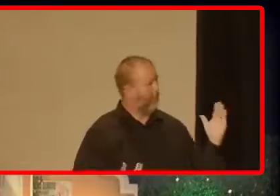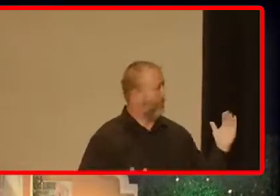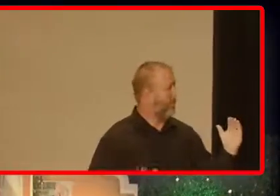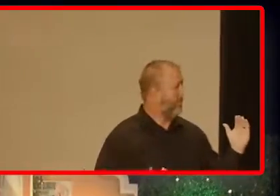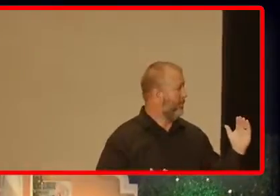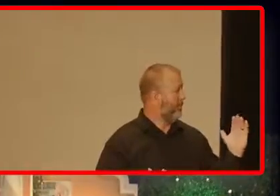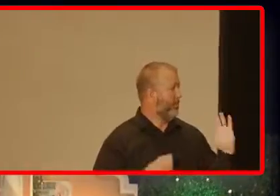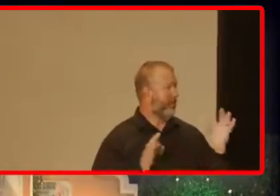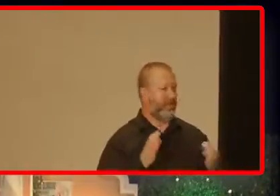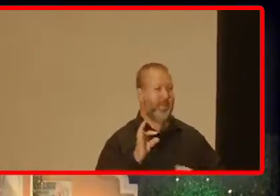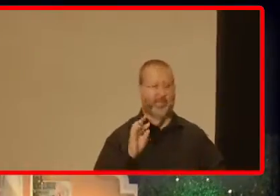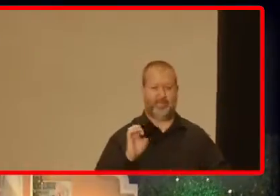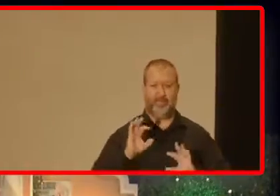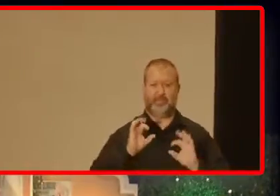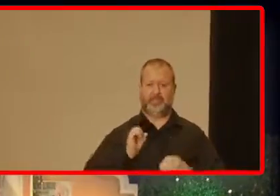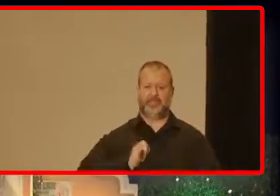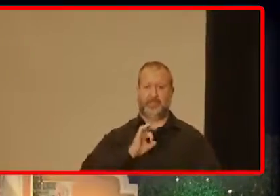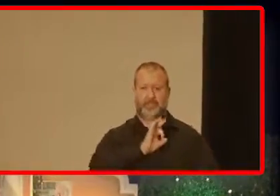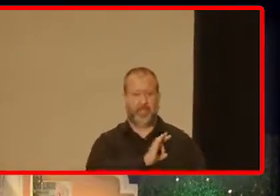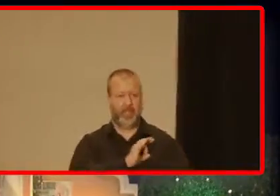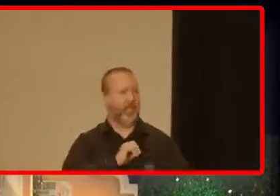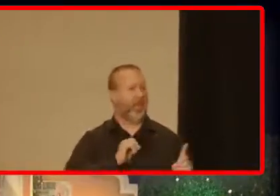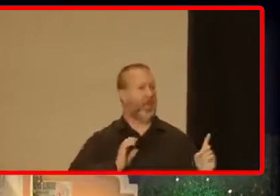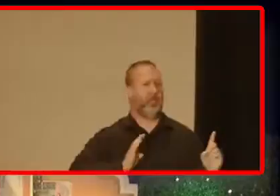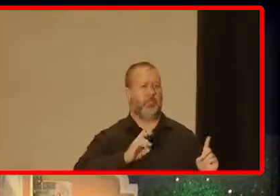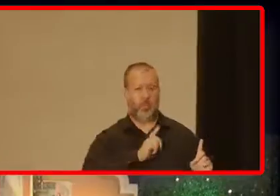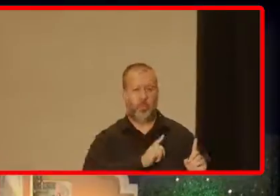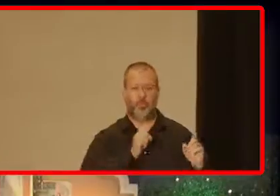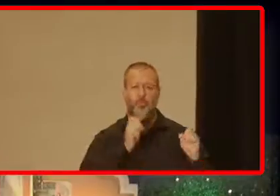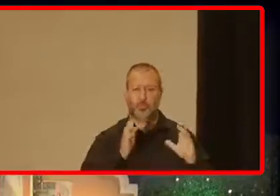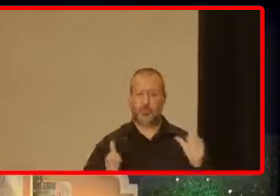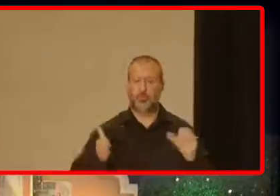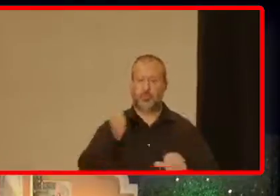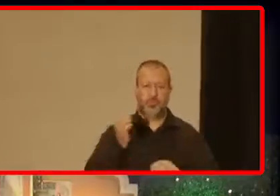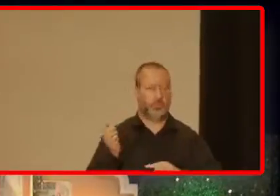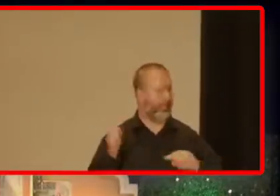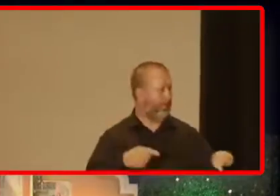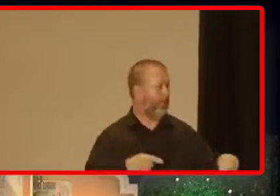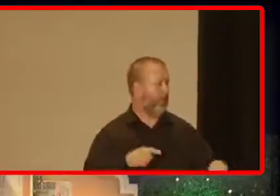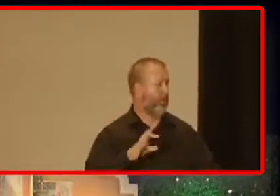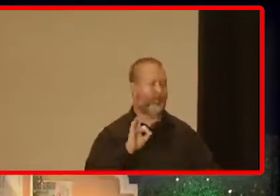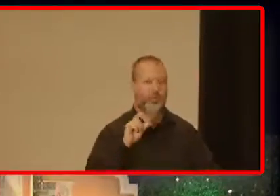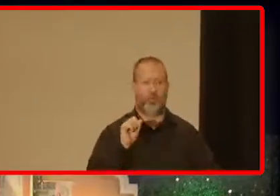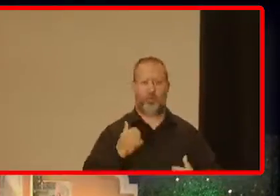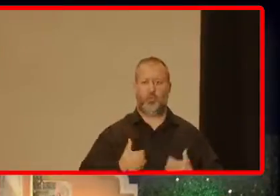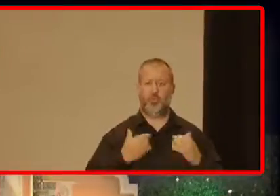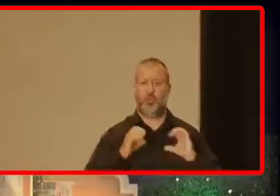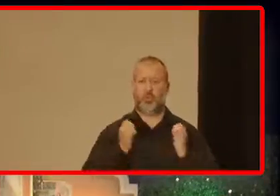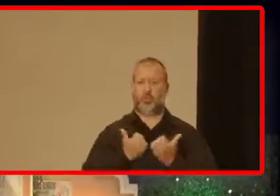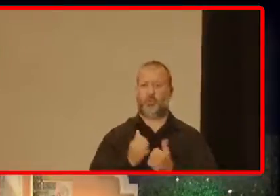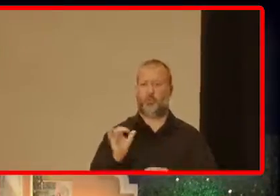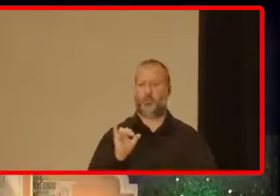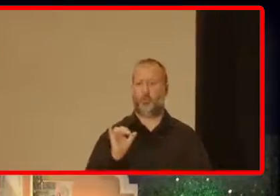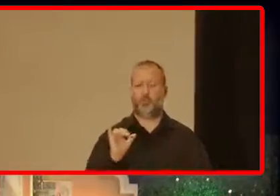Family Cafe staff, the Family Cafe Board of Directors, and the Florida Youth Council.